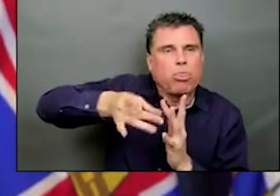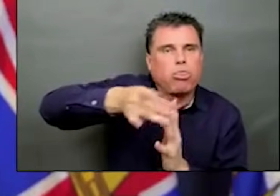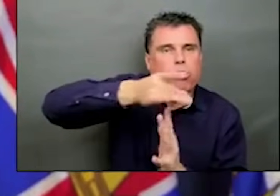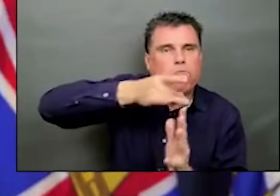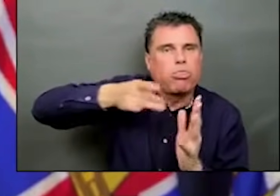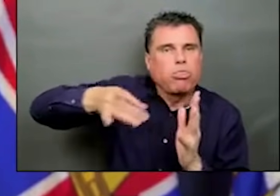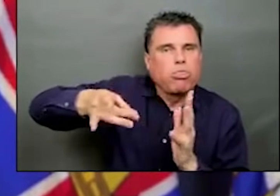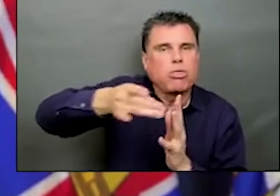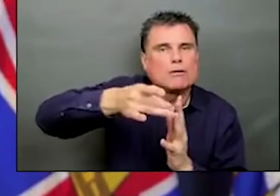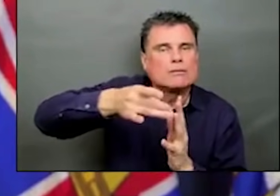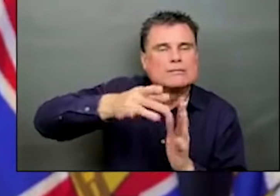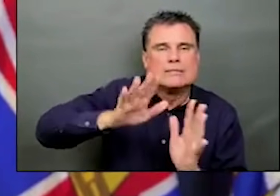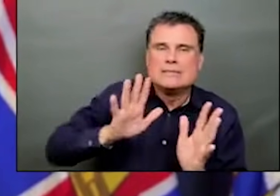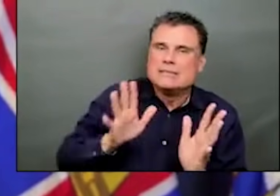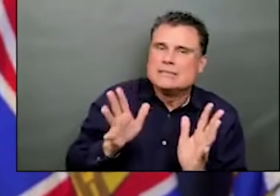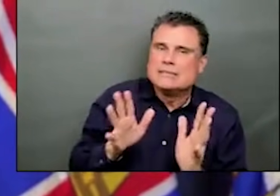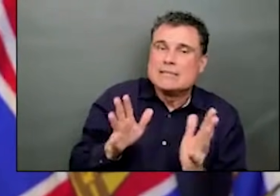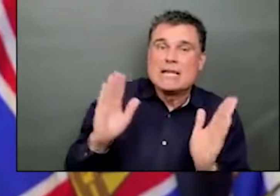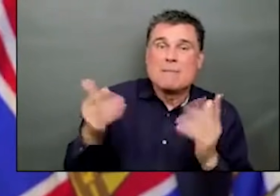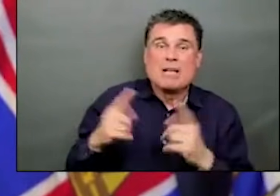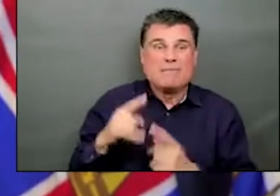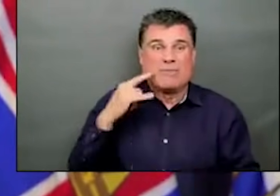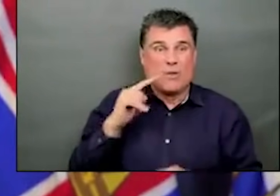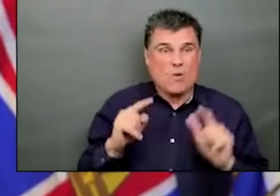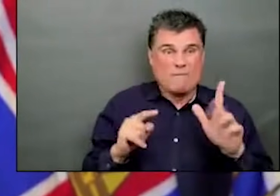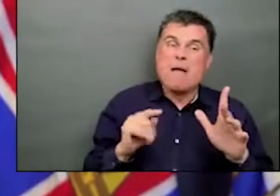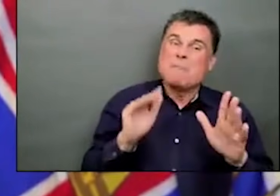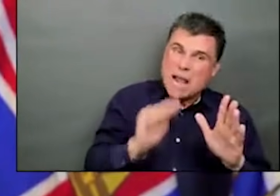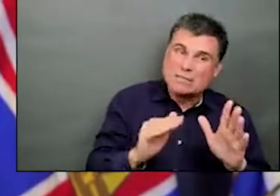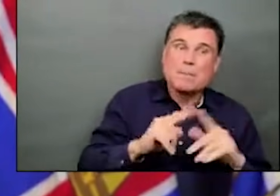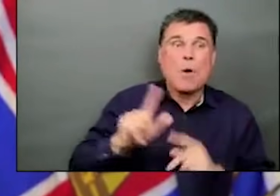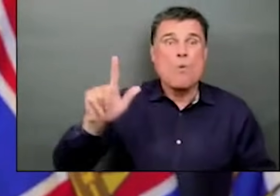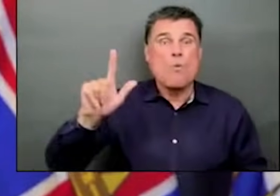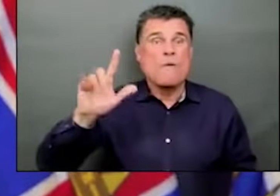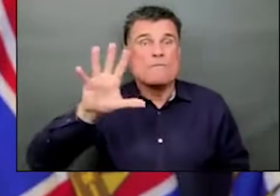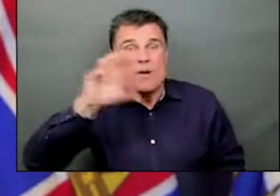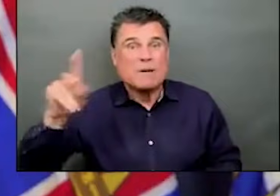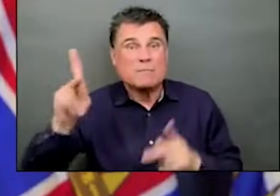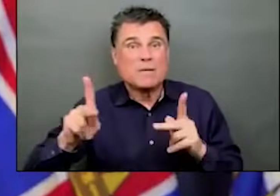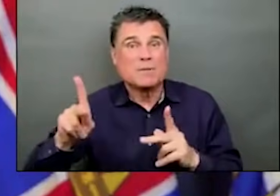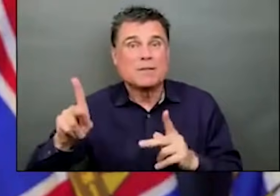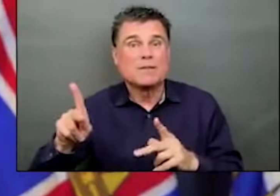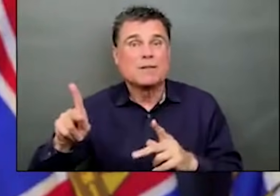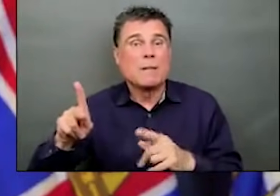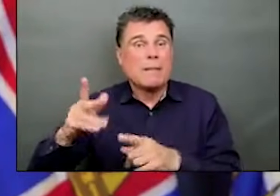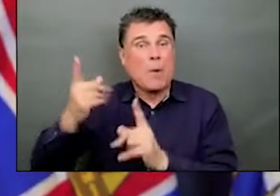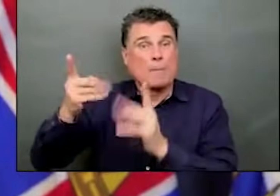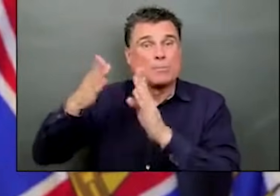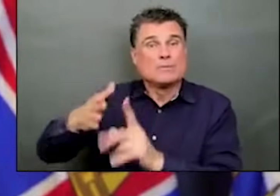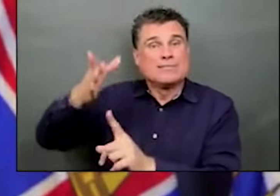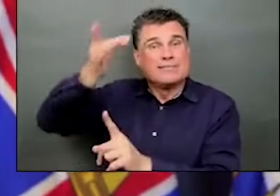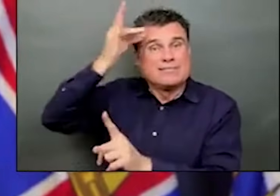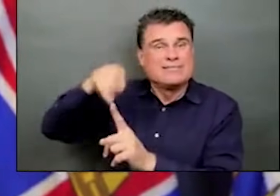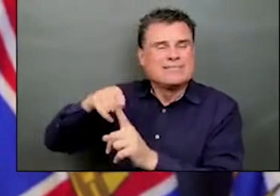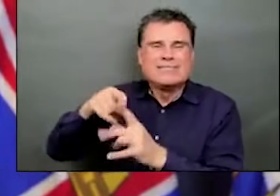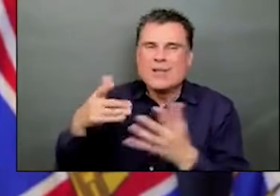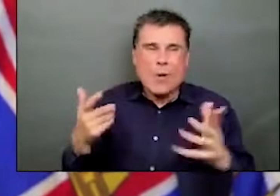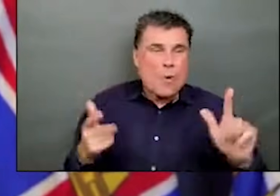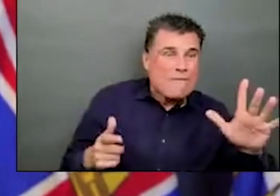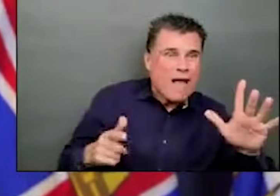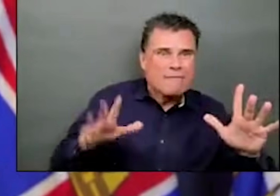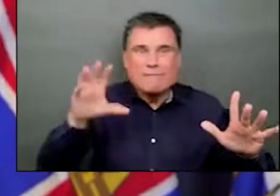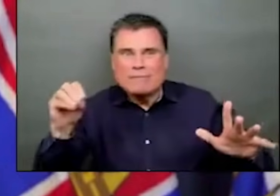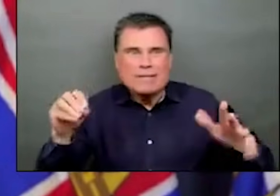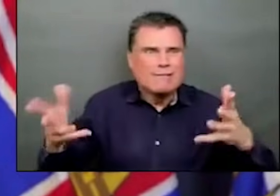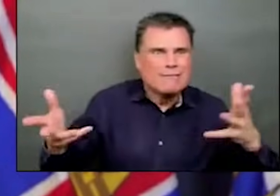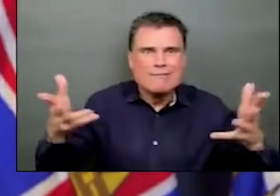from our perspective in public health, is we've learned that contact tracing, making sure we can find people quickly and stop